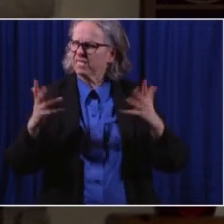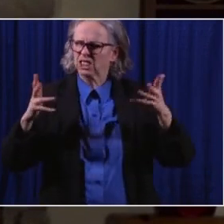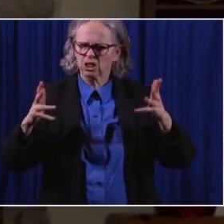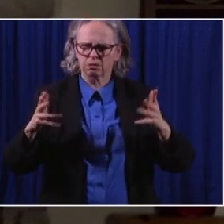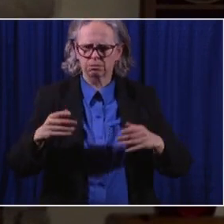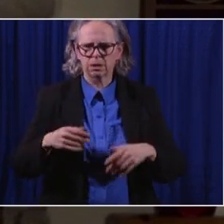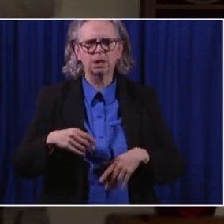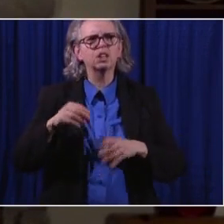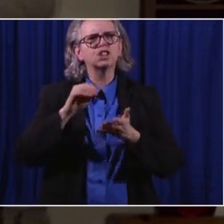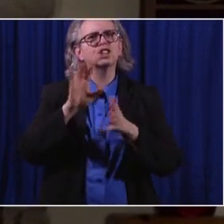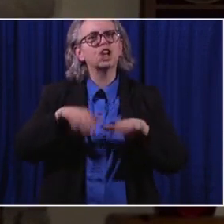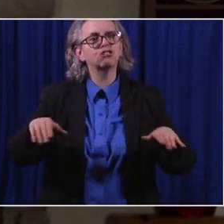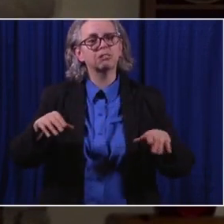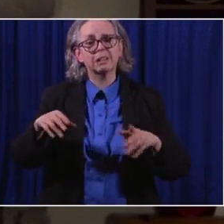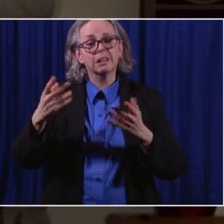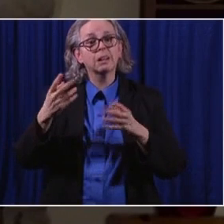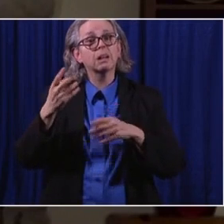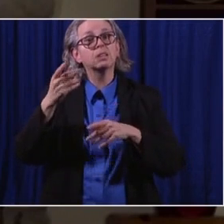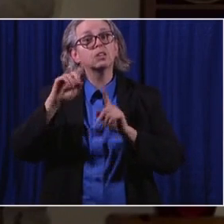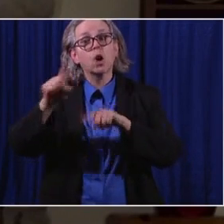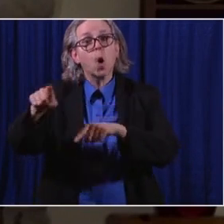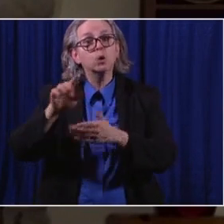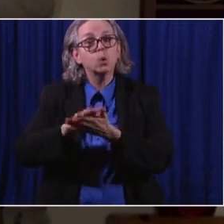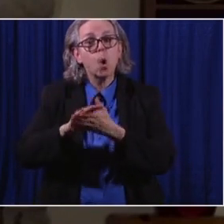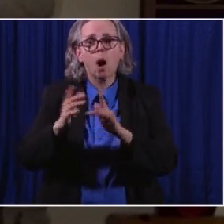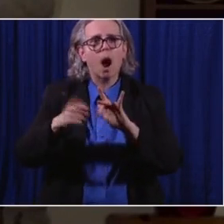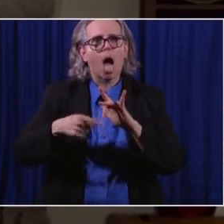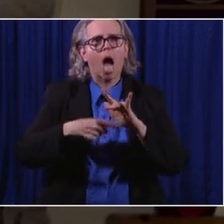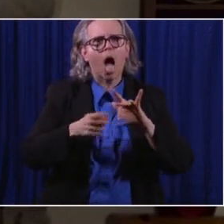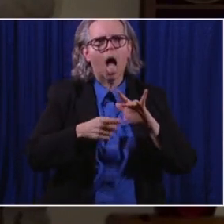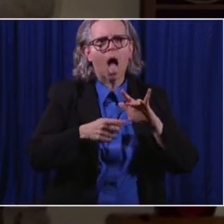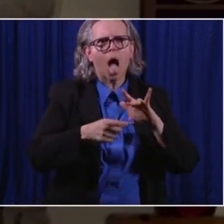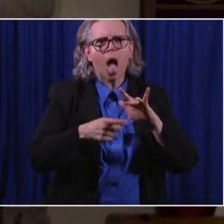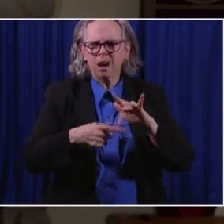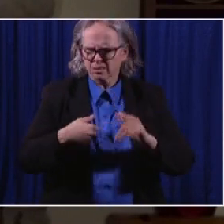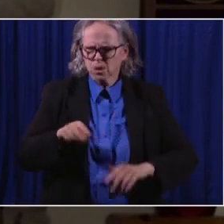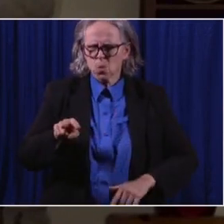has gone up among some of these children. So